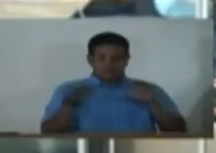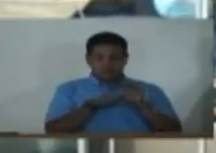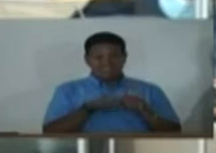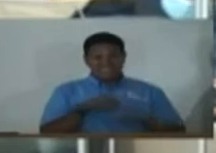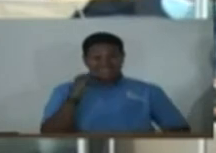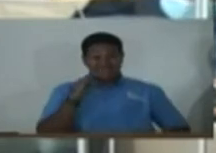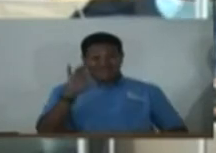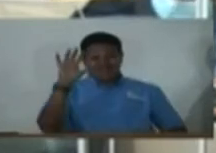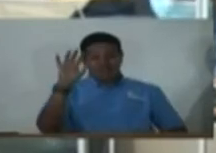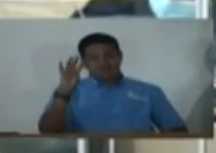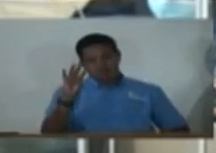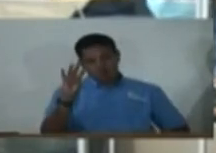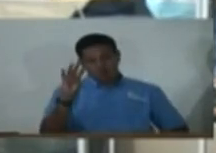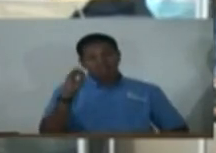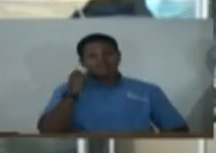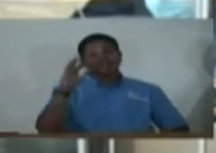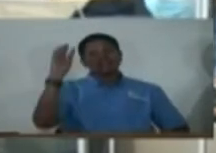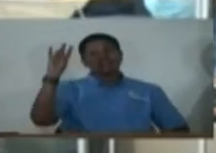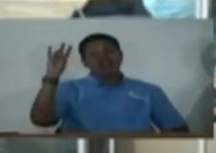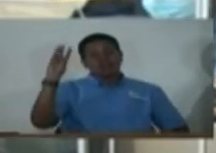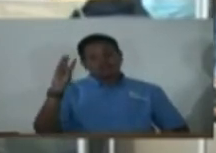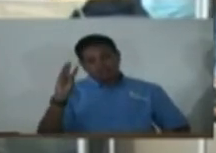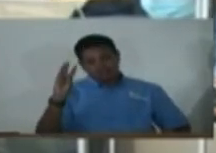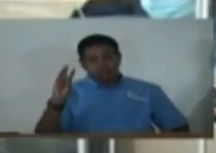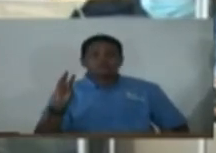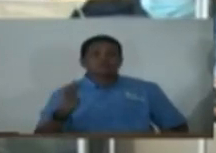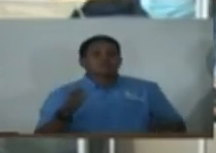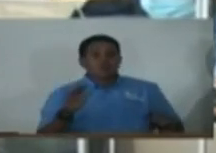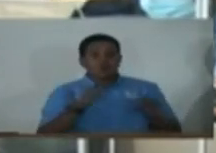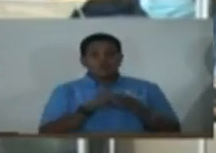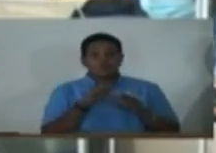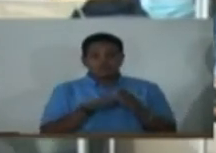allowed by the license. Funeral services.